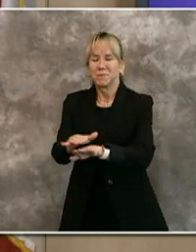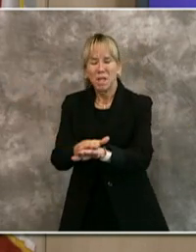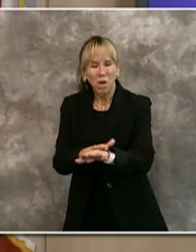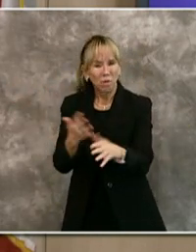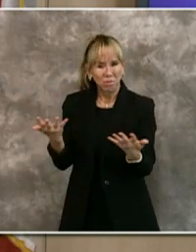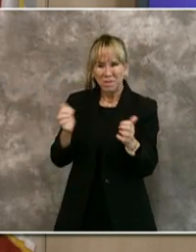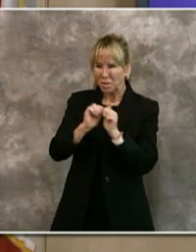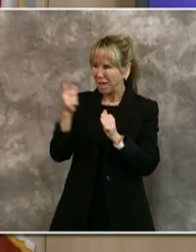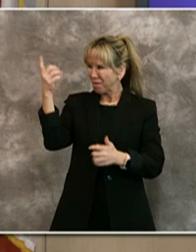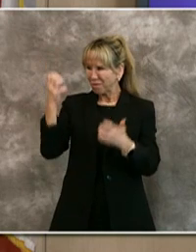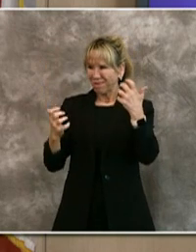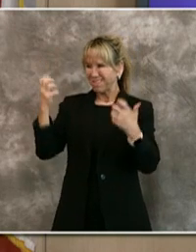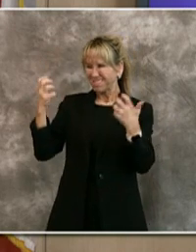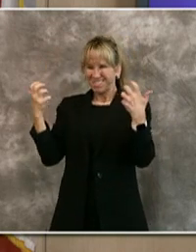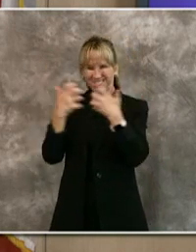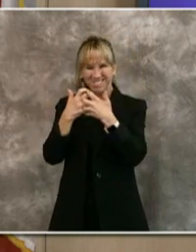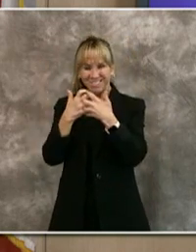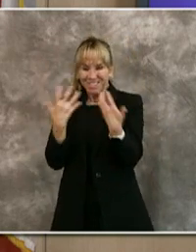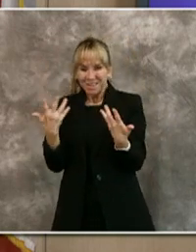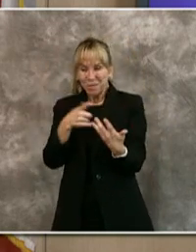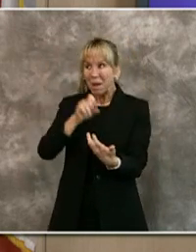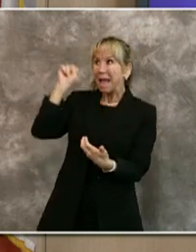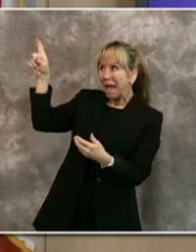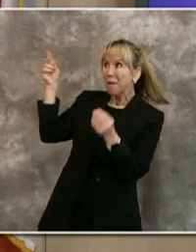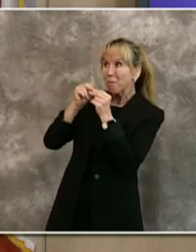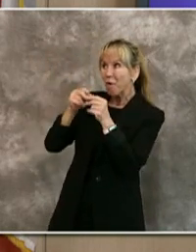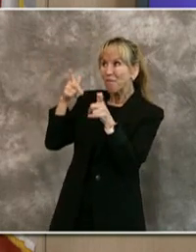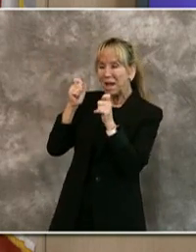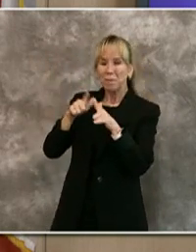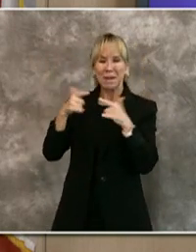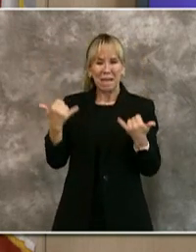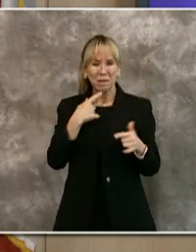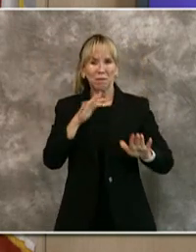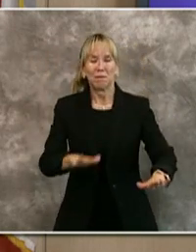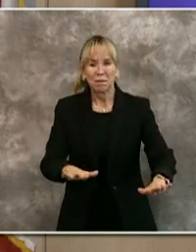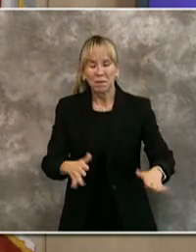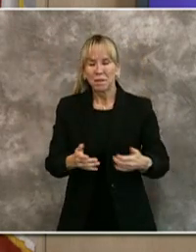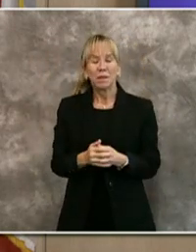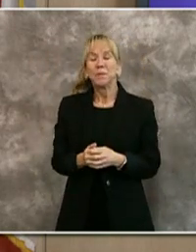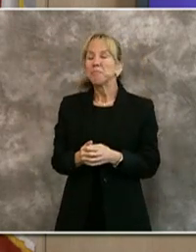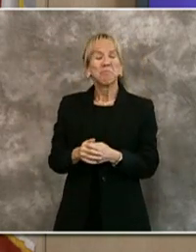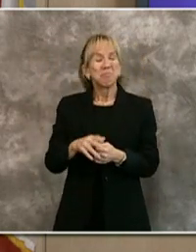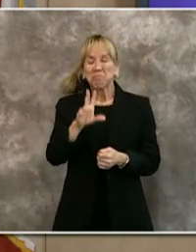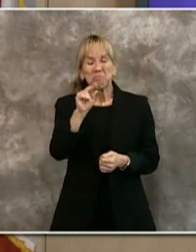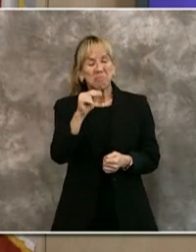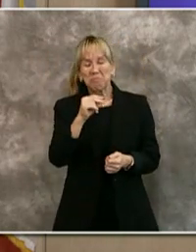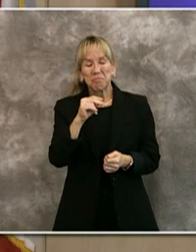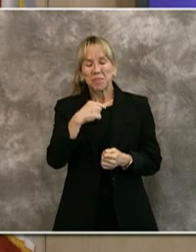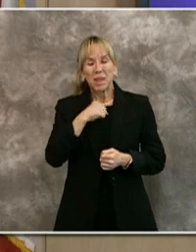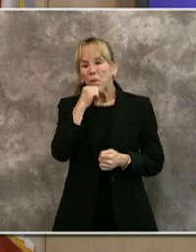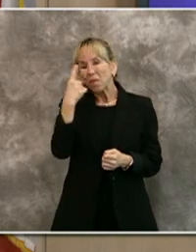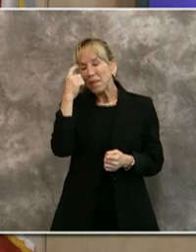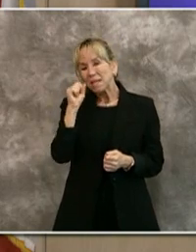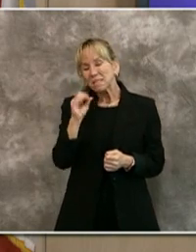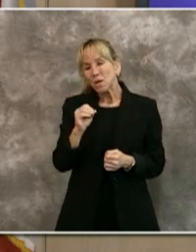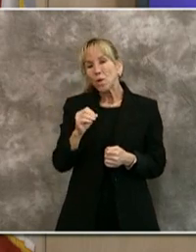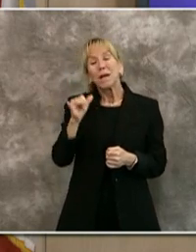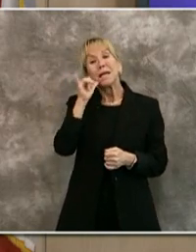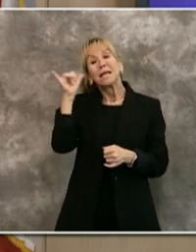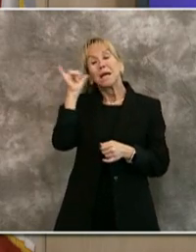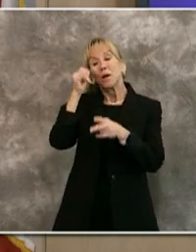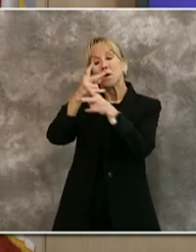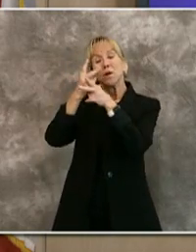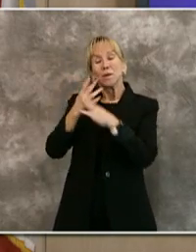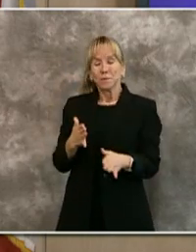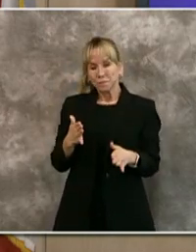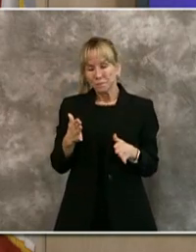the two? Doesn't that send a mixed message? No, I don't think so. Yesterday at the board meeting, Supervisor Desmond or